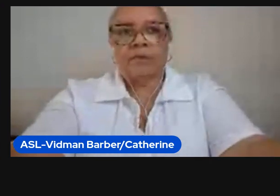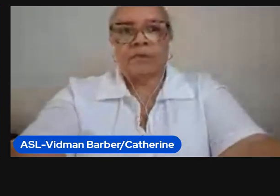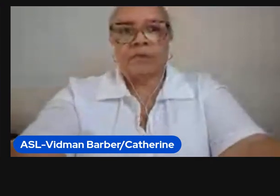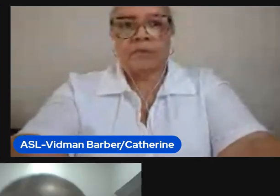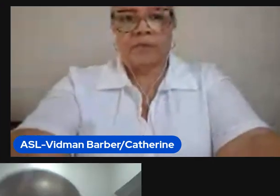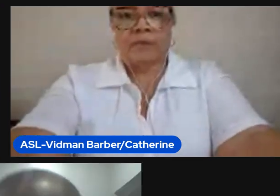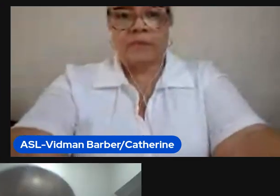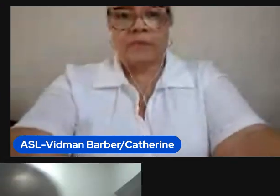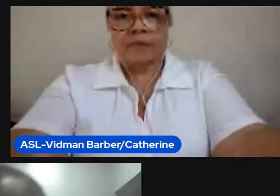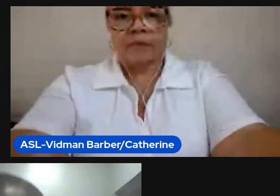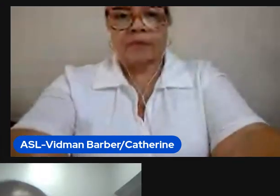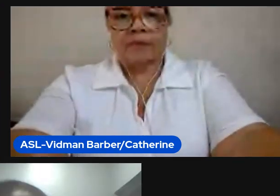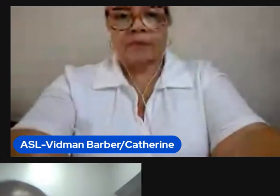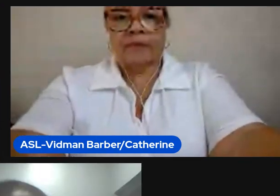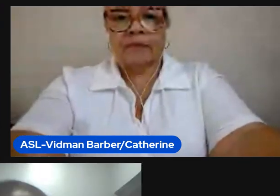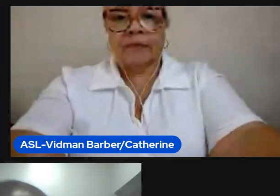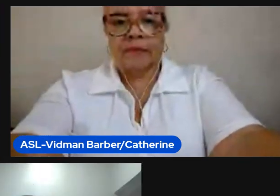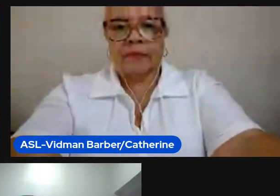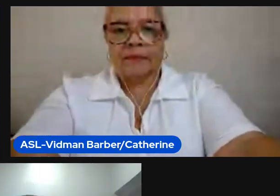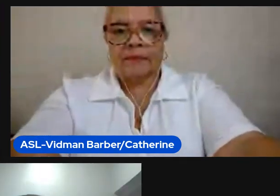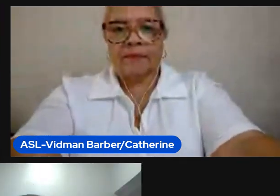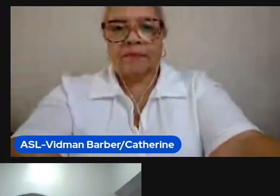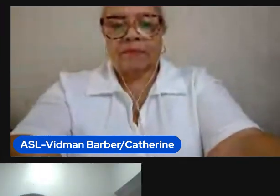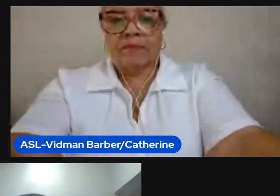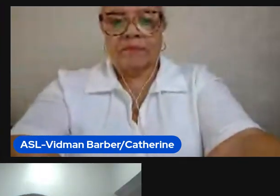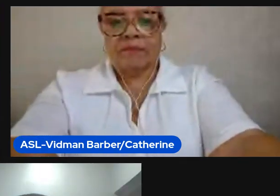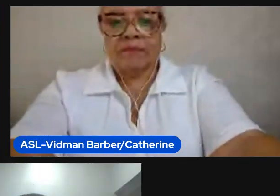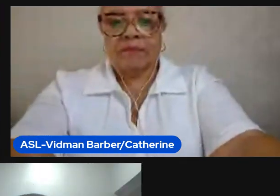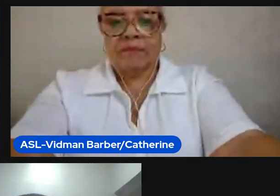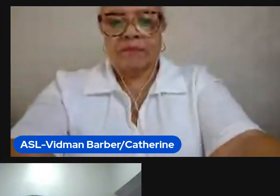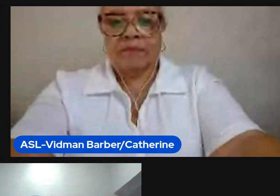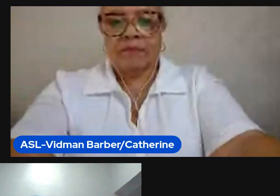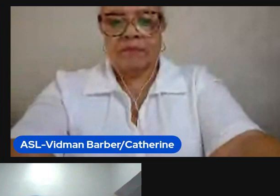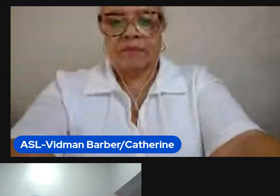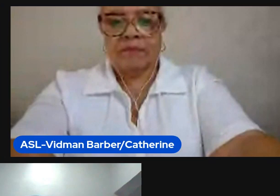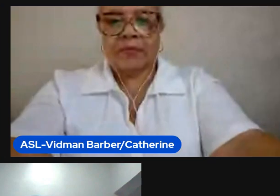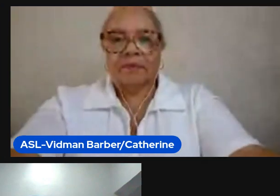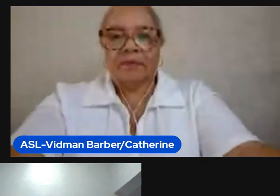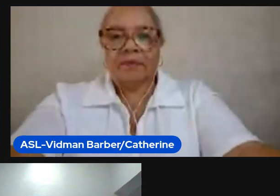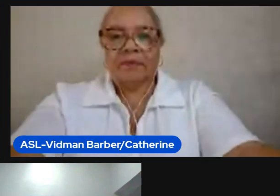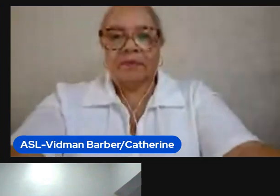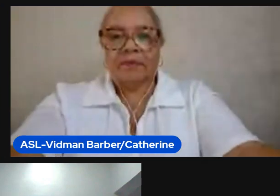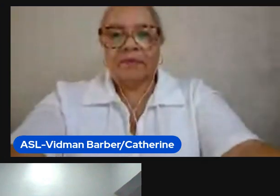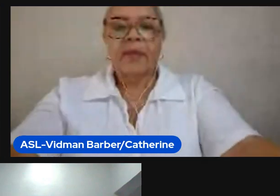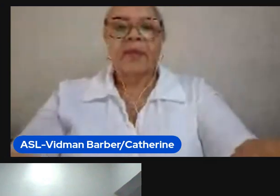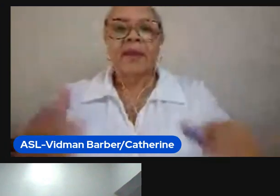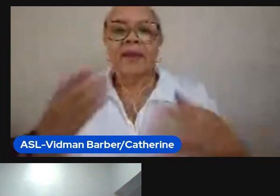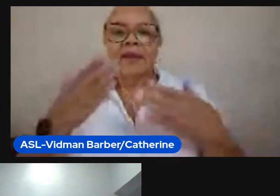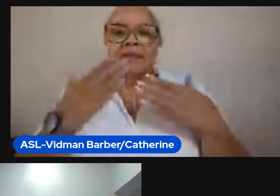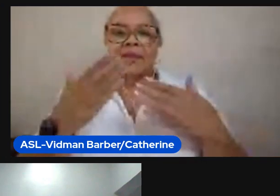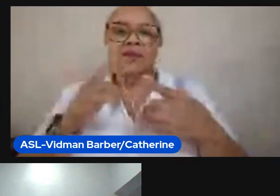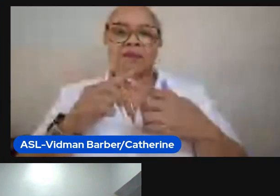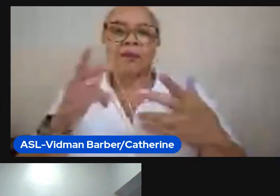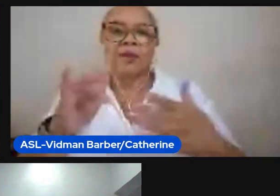Thank you very much for that clarification that you had to use Visa and the likes. Okay, then